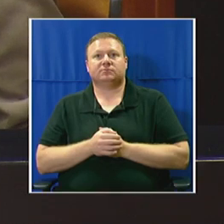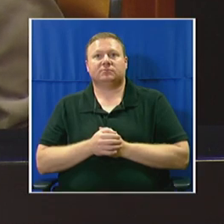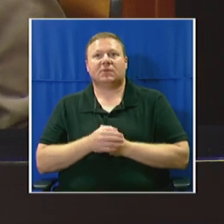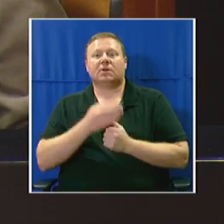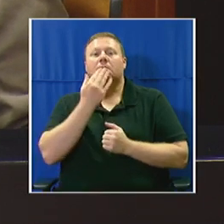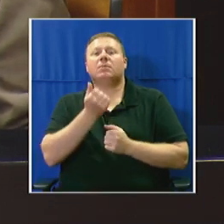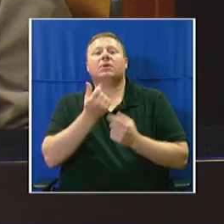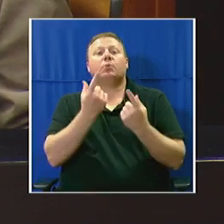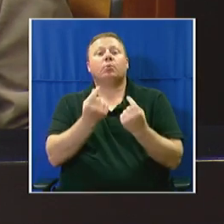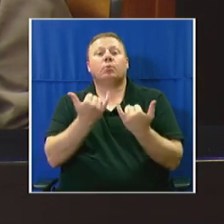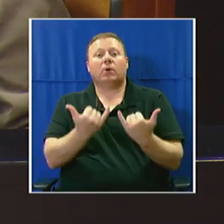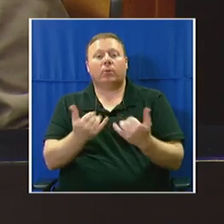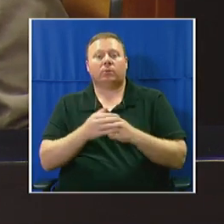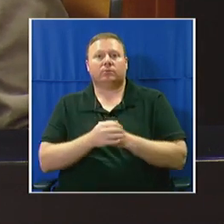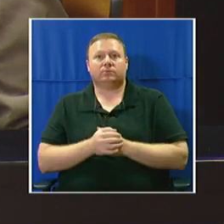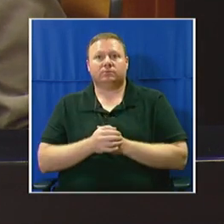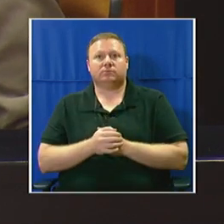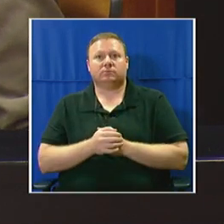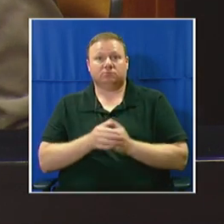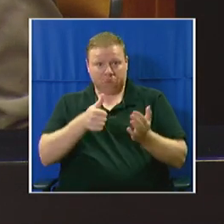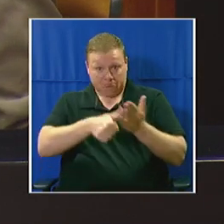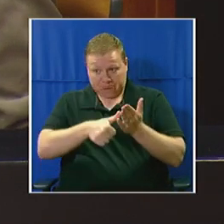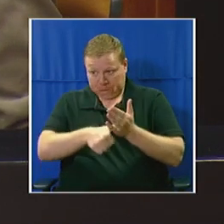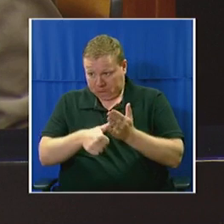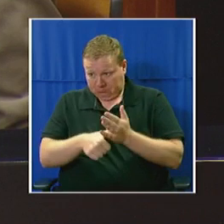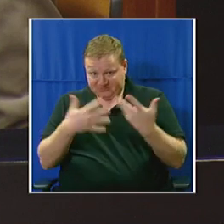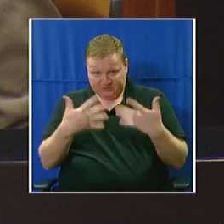pressing the yes no or abstain